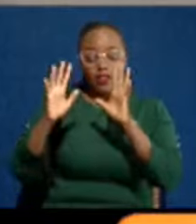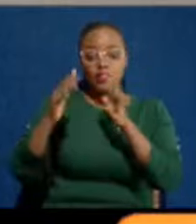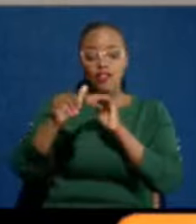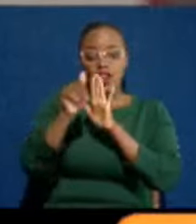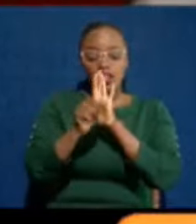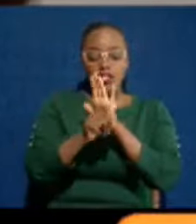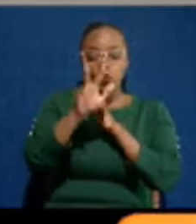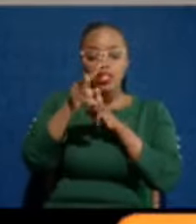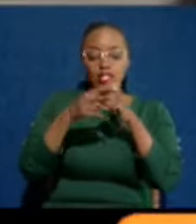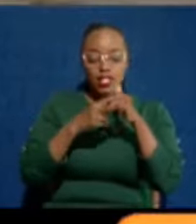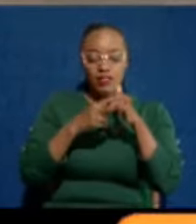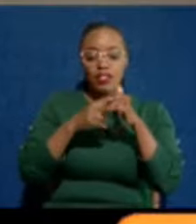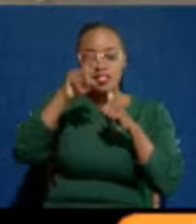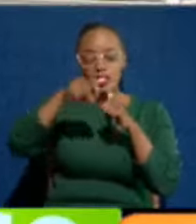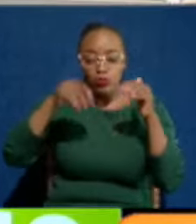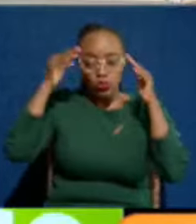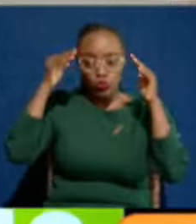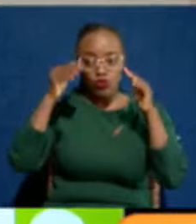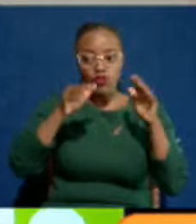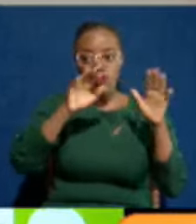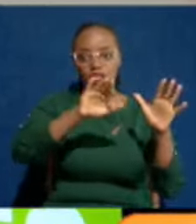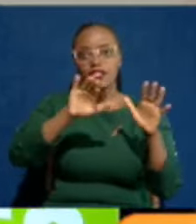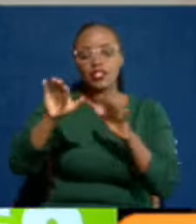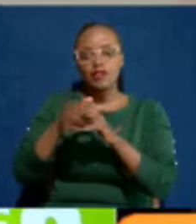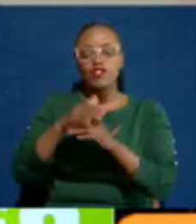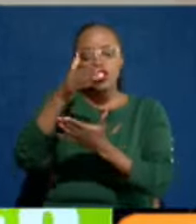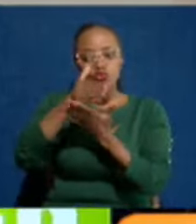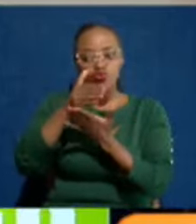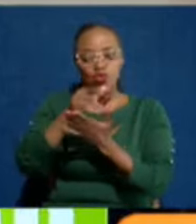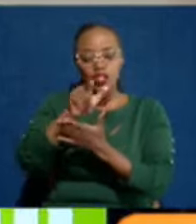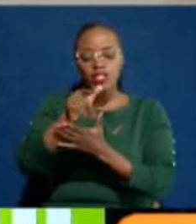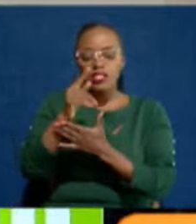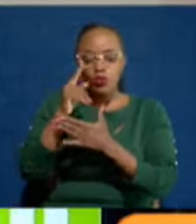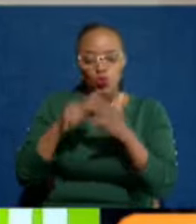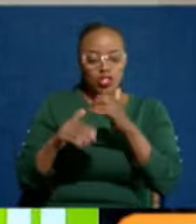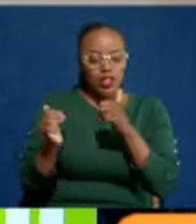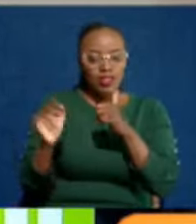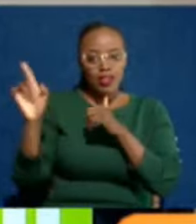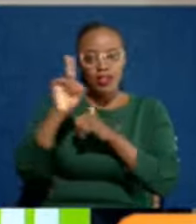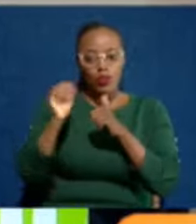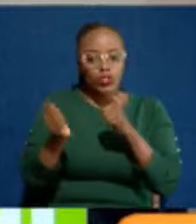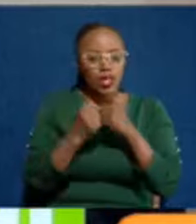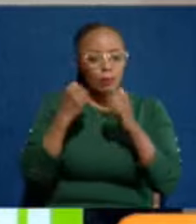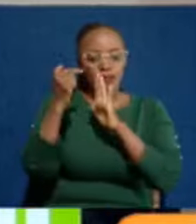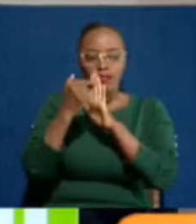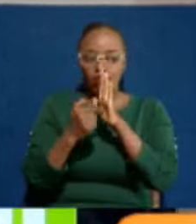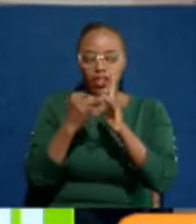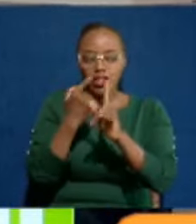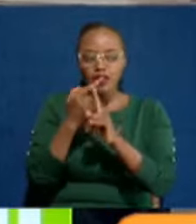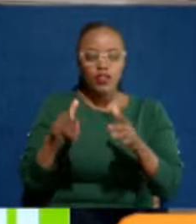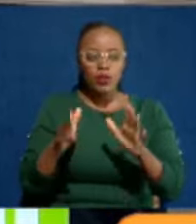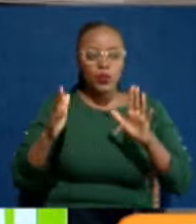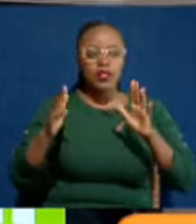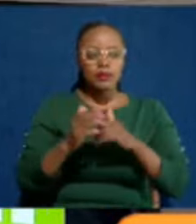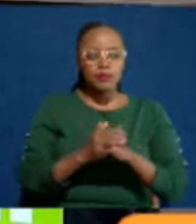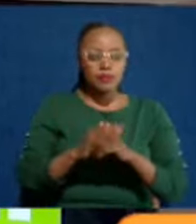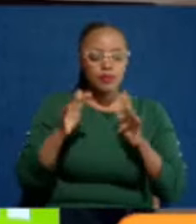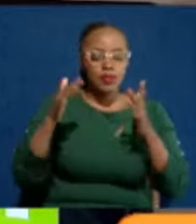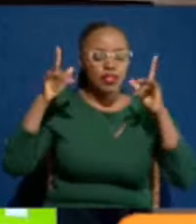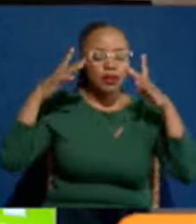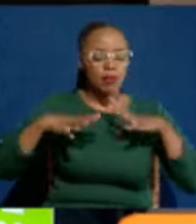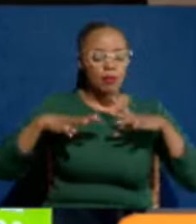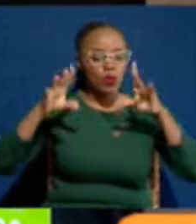37 is to be taken seriously. Yeah, and indeed that's what the day has looked like. And in terms of the protests,